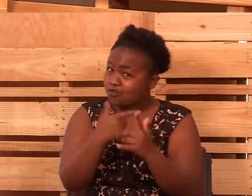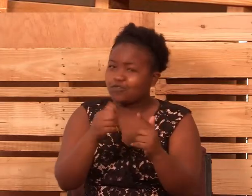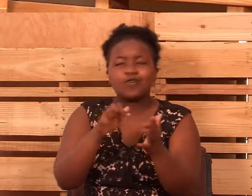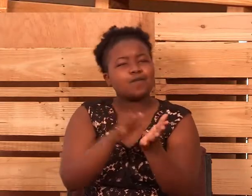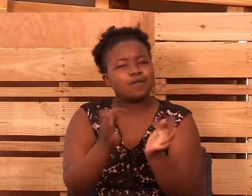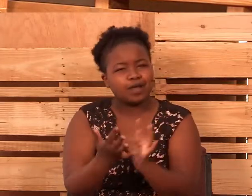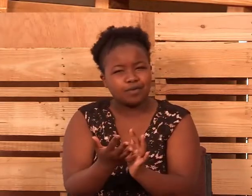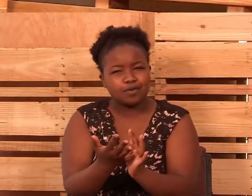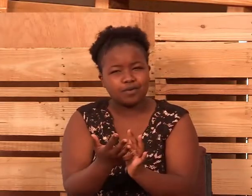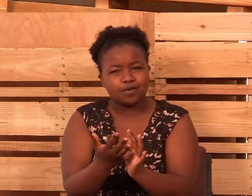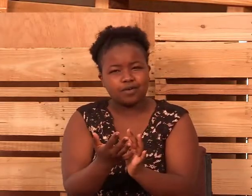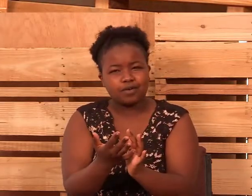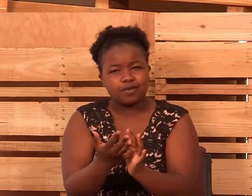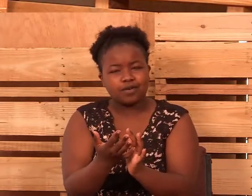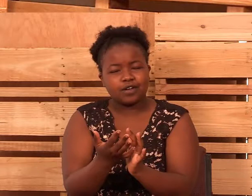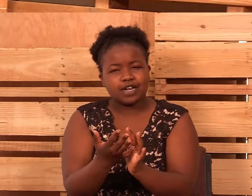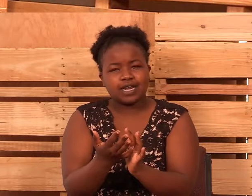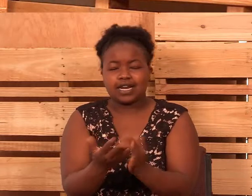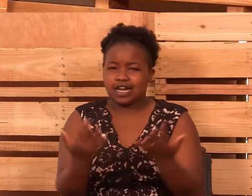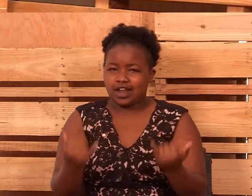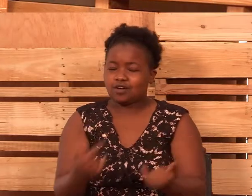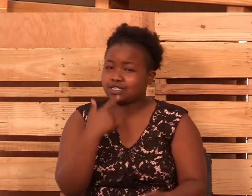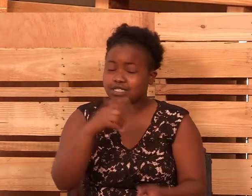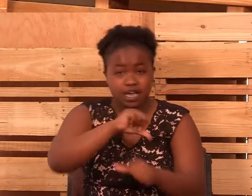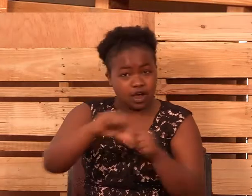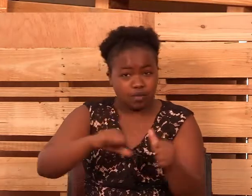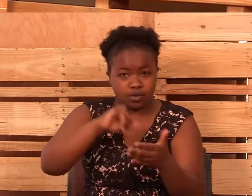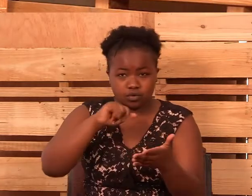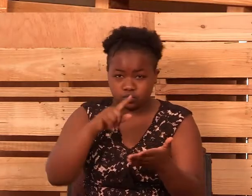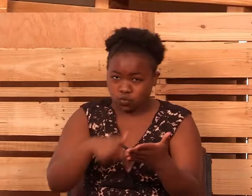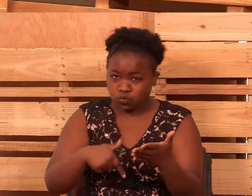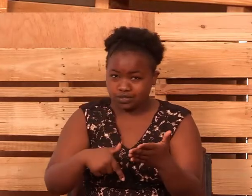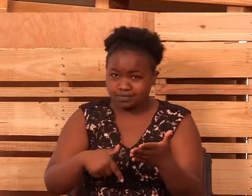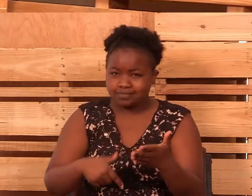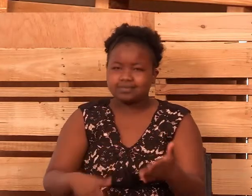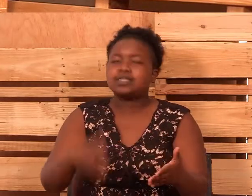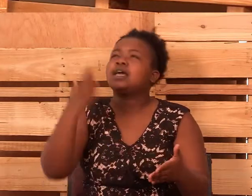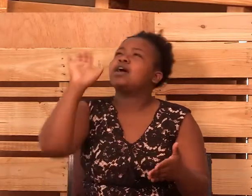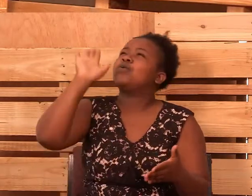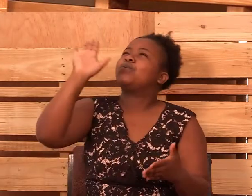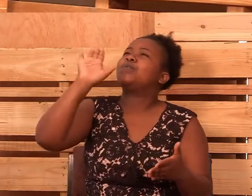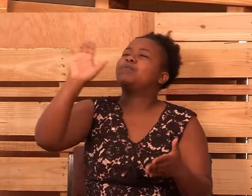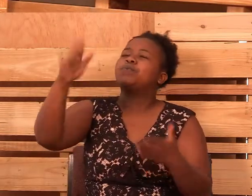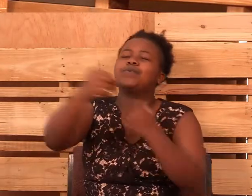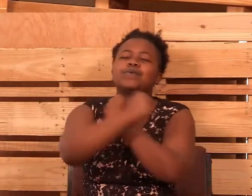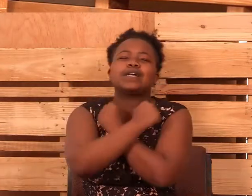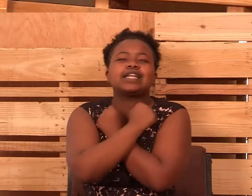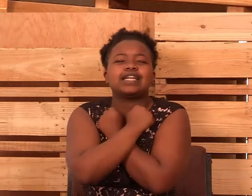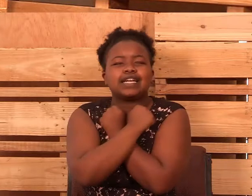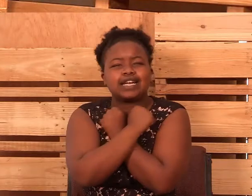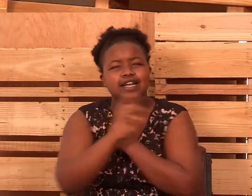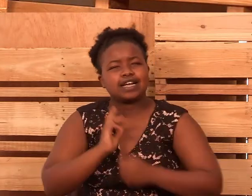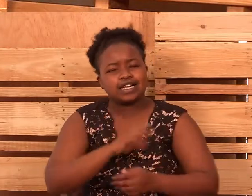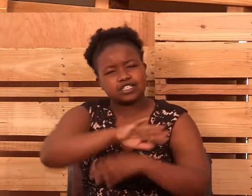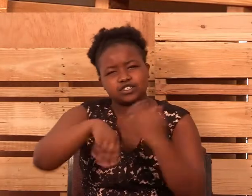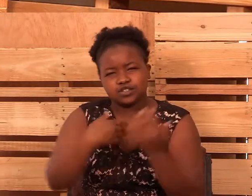here. So it goes like this: He loved us and gave us his son. This is the